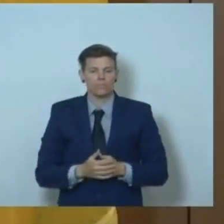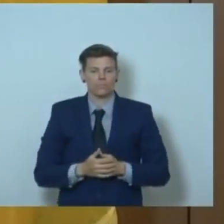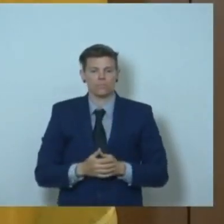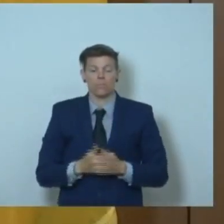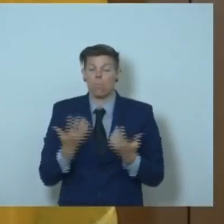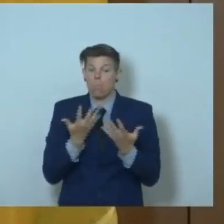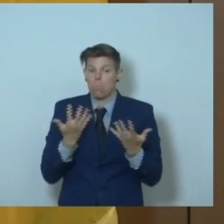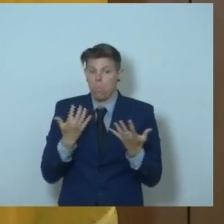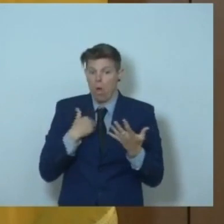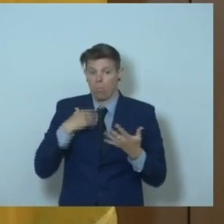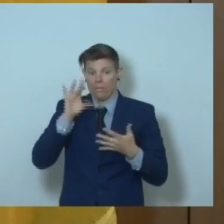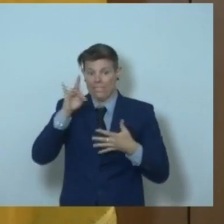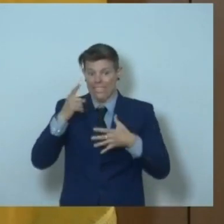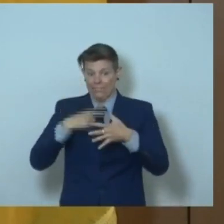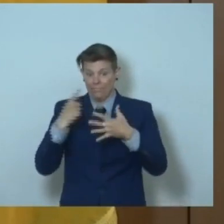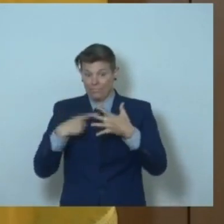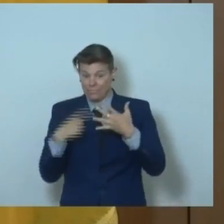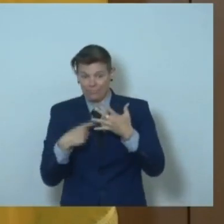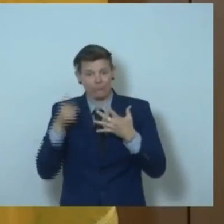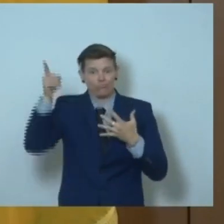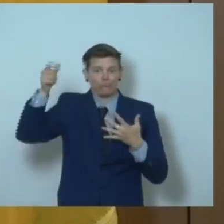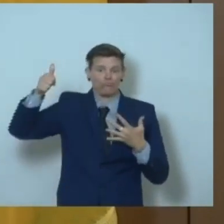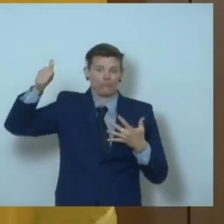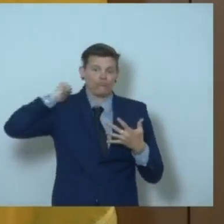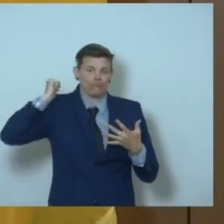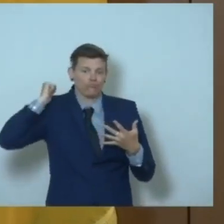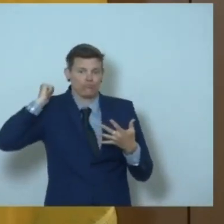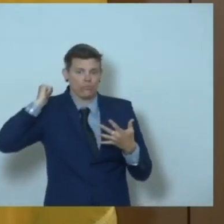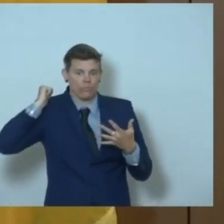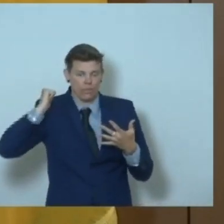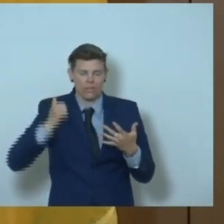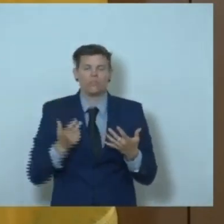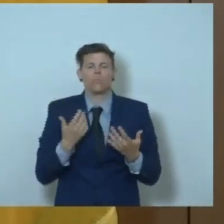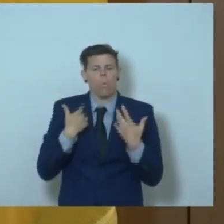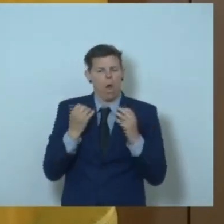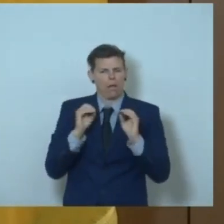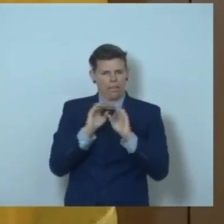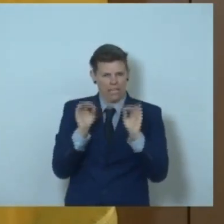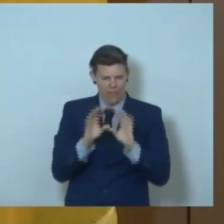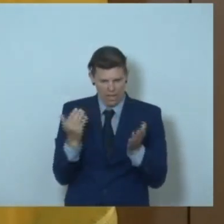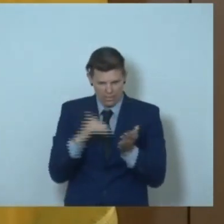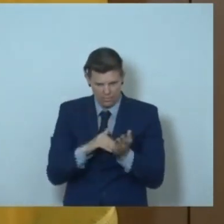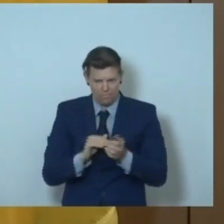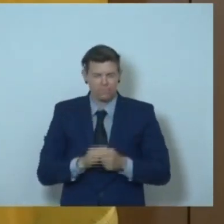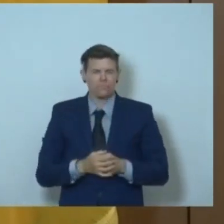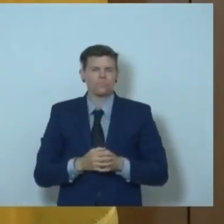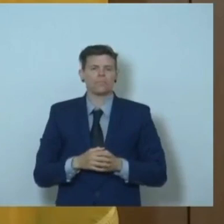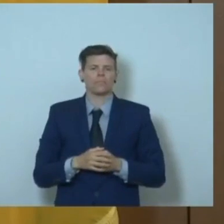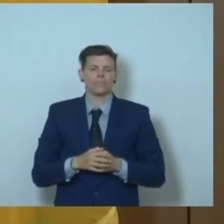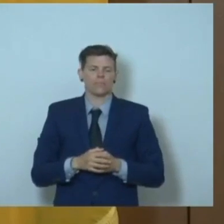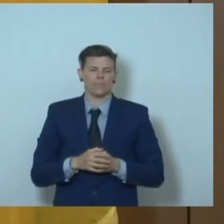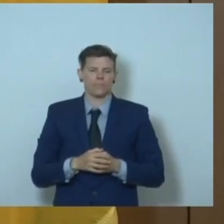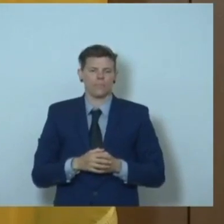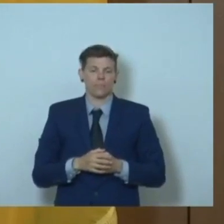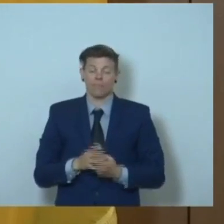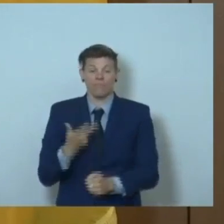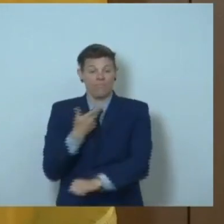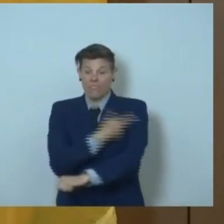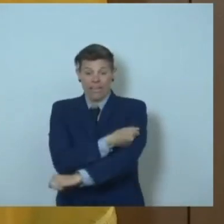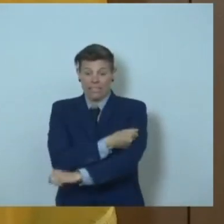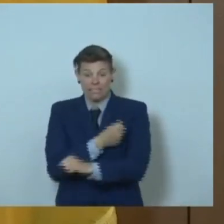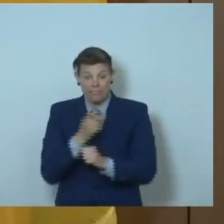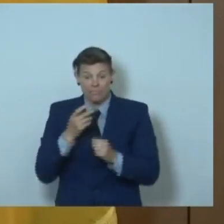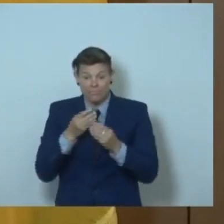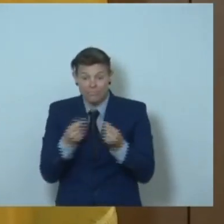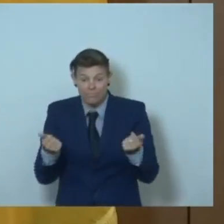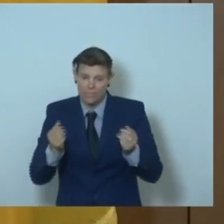do, and I want to, I appreciate this, Matthew. I want to clarify. Unless there's a vaccine, there, and